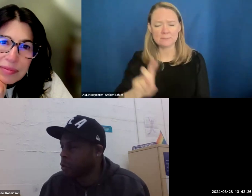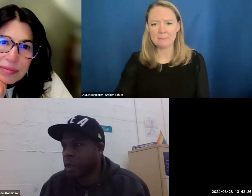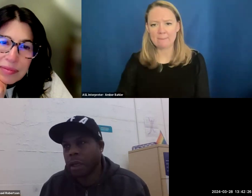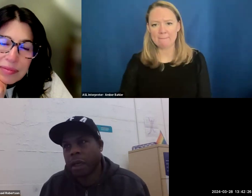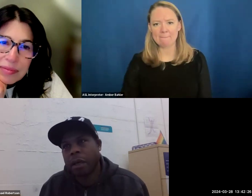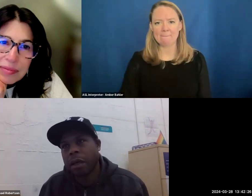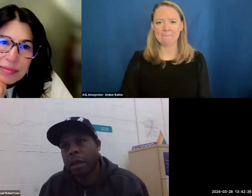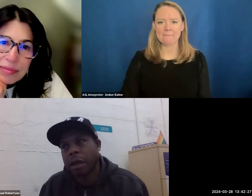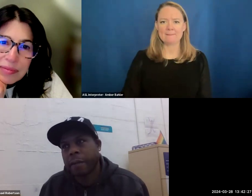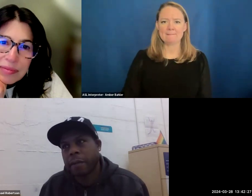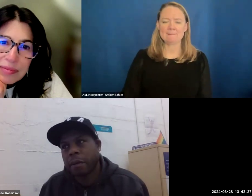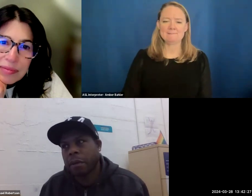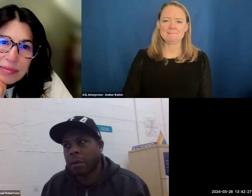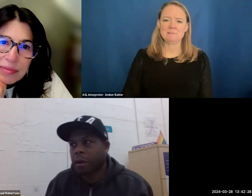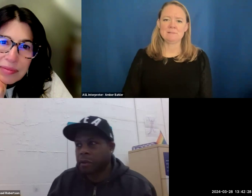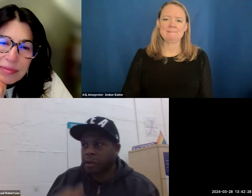we